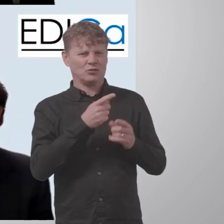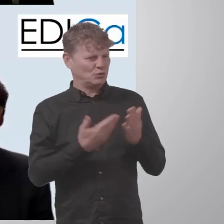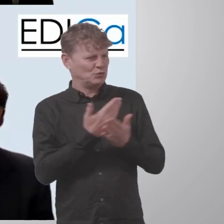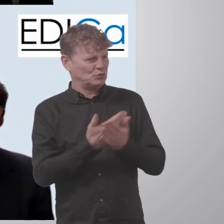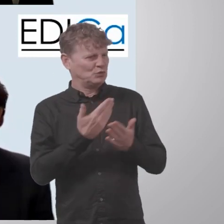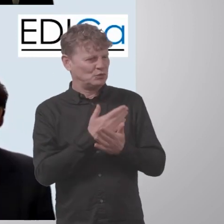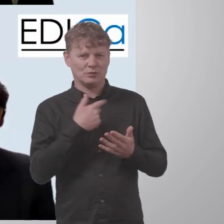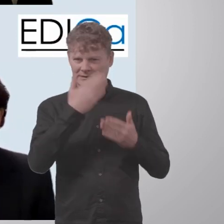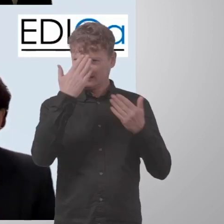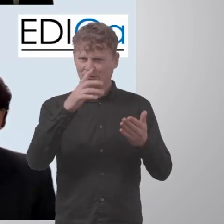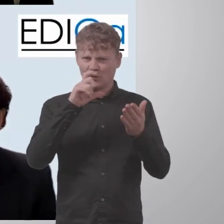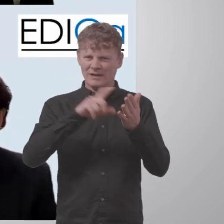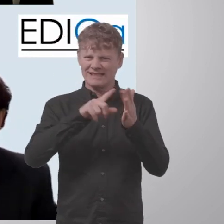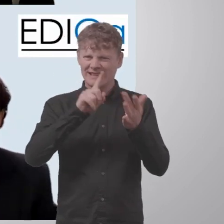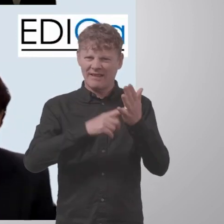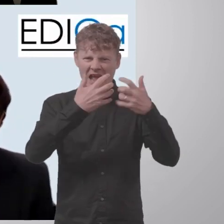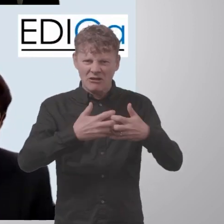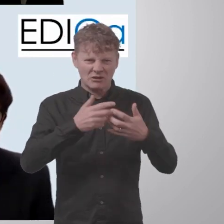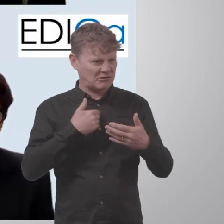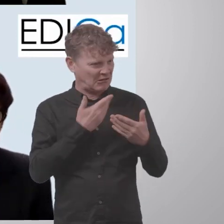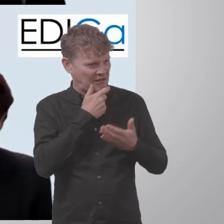that's absolutely brilliant. James?